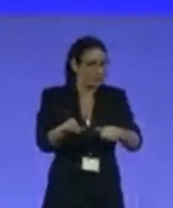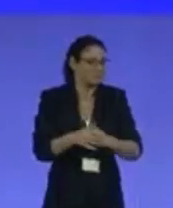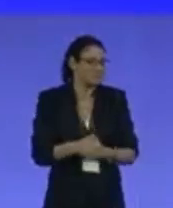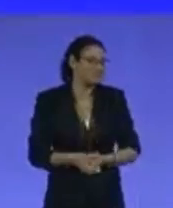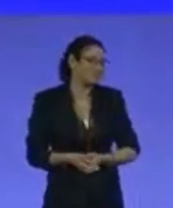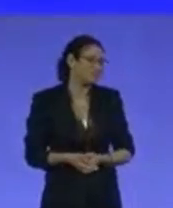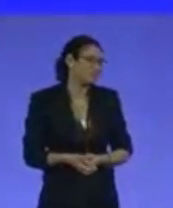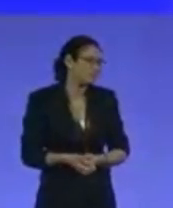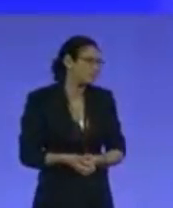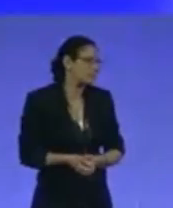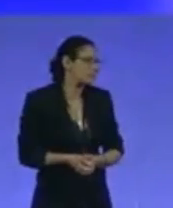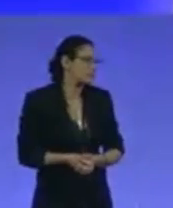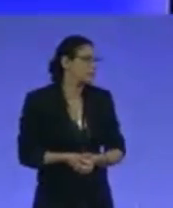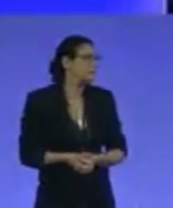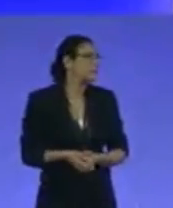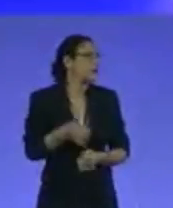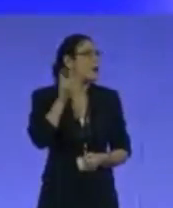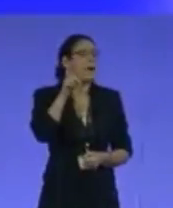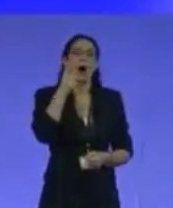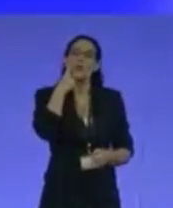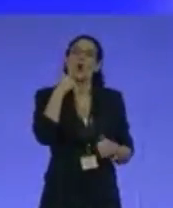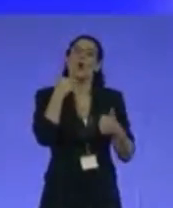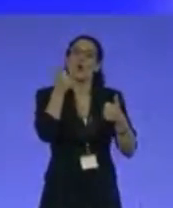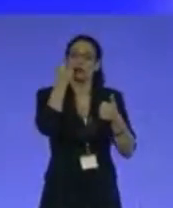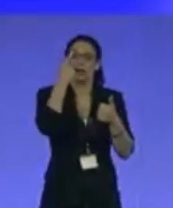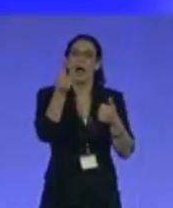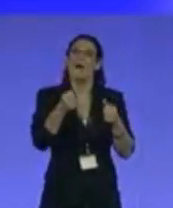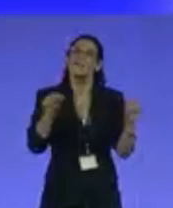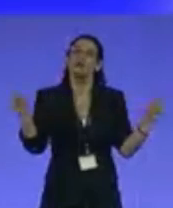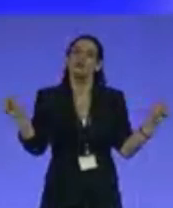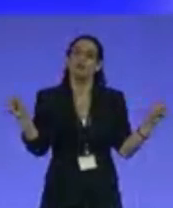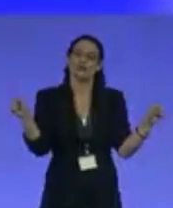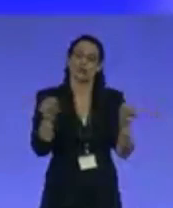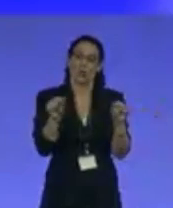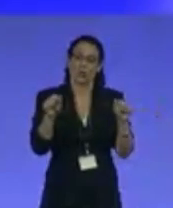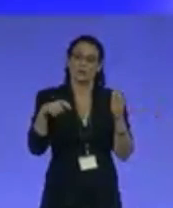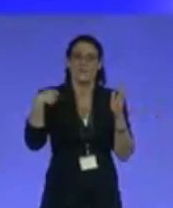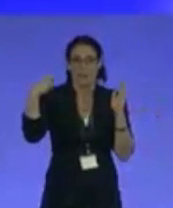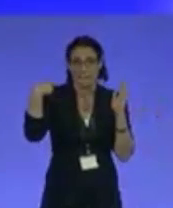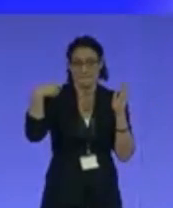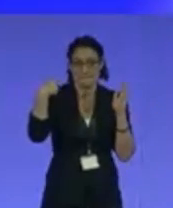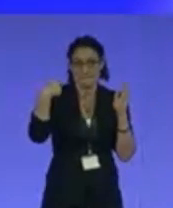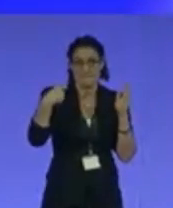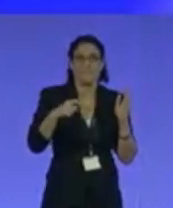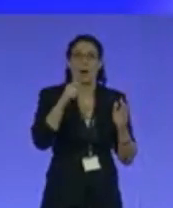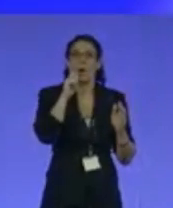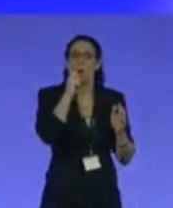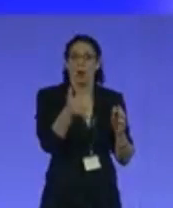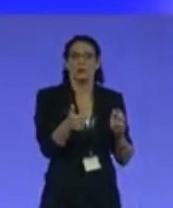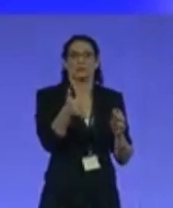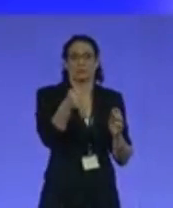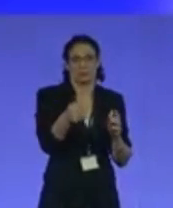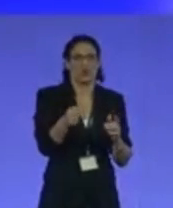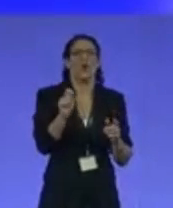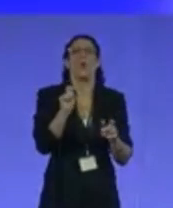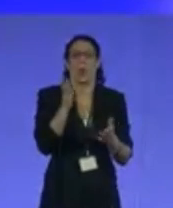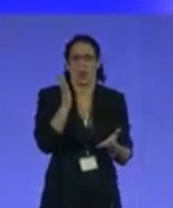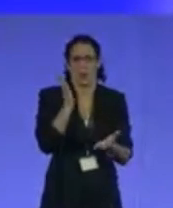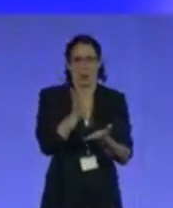order to introduce NHS Citizen, rather than us do it, we've actually got a short film, which I know when I click the button the next time it's going to